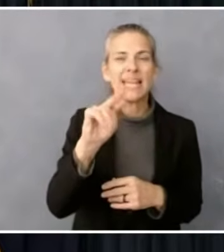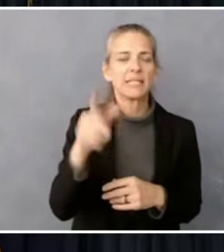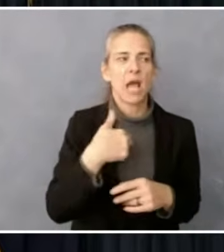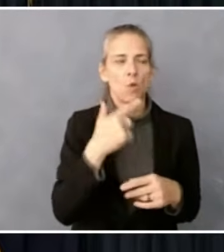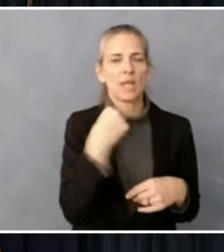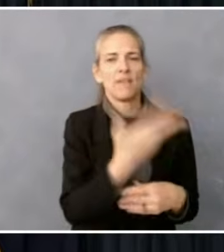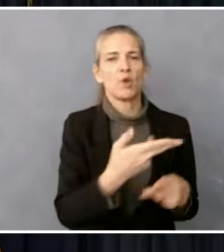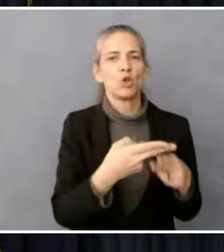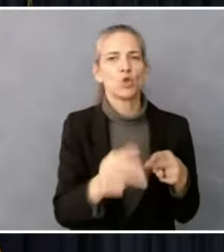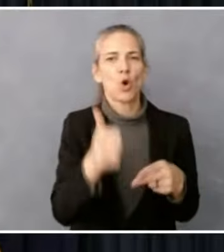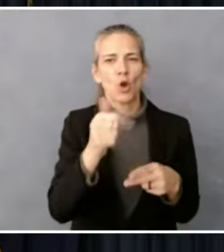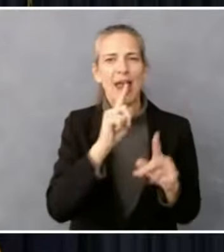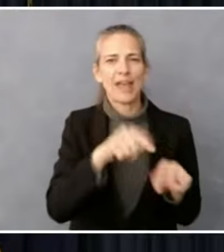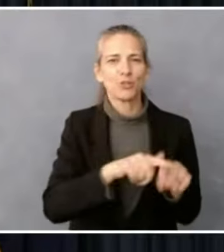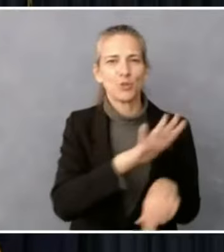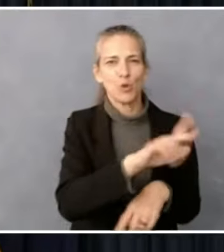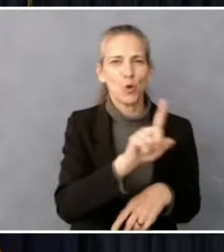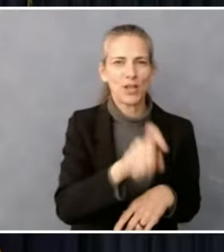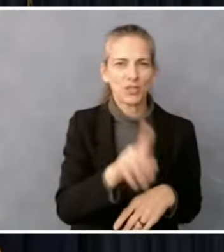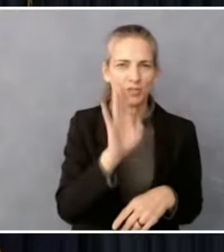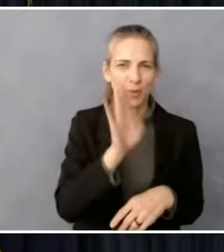question.